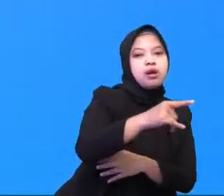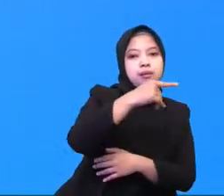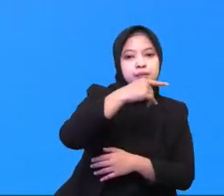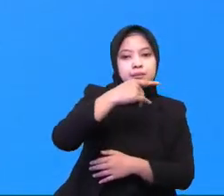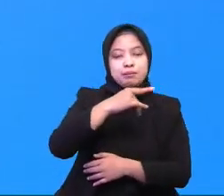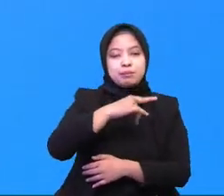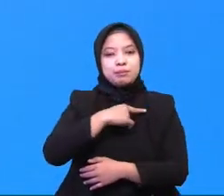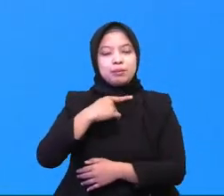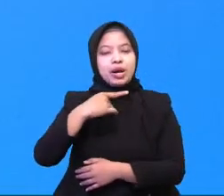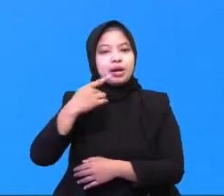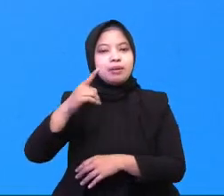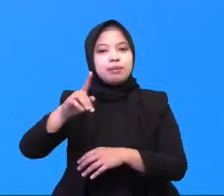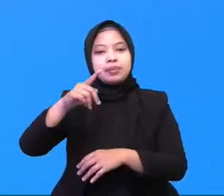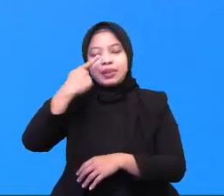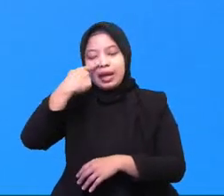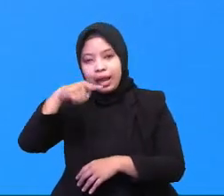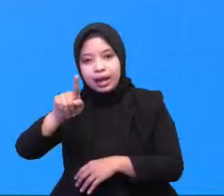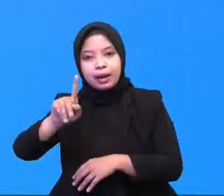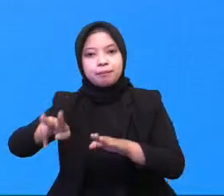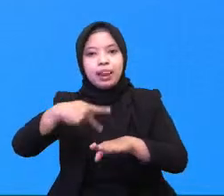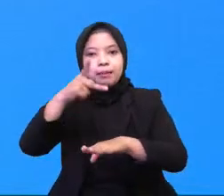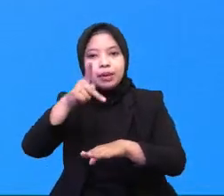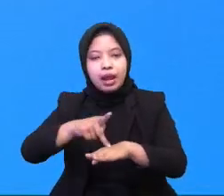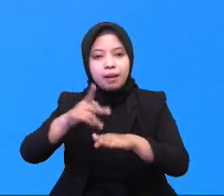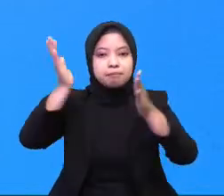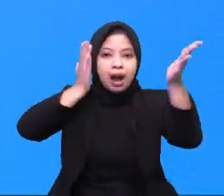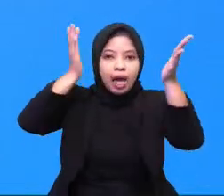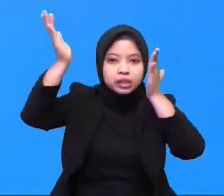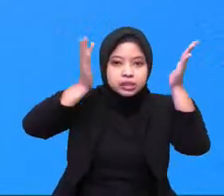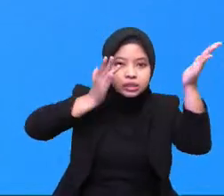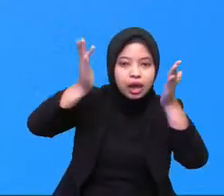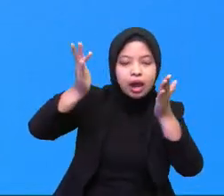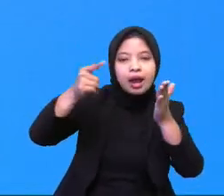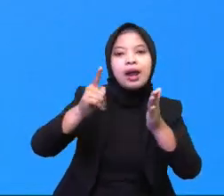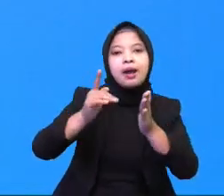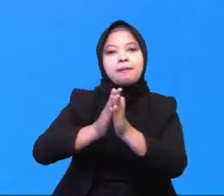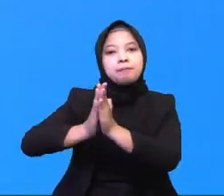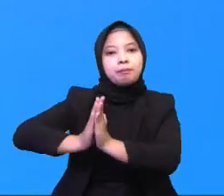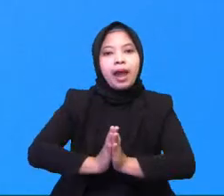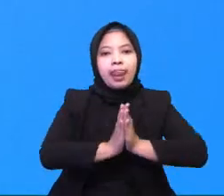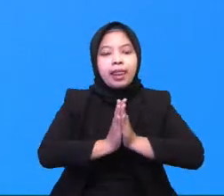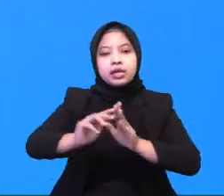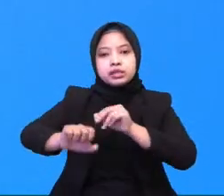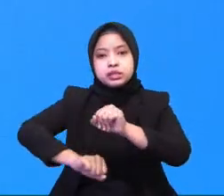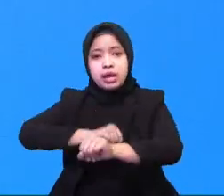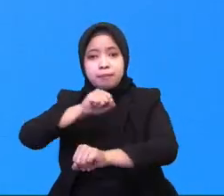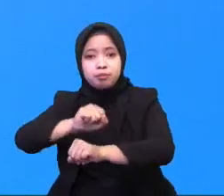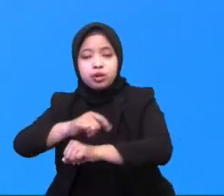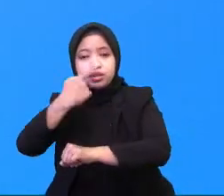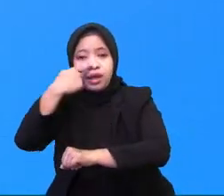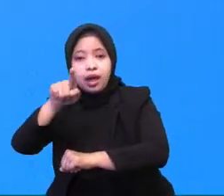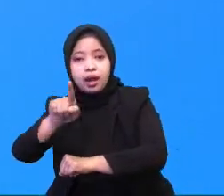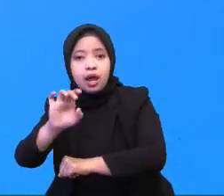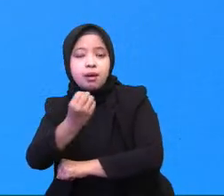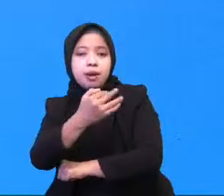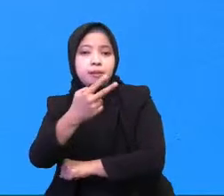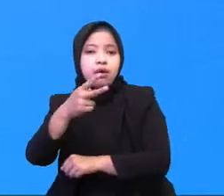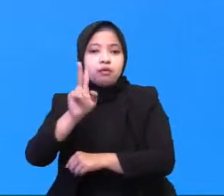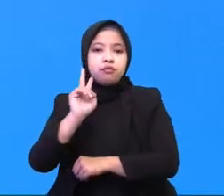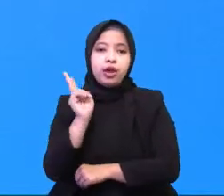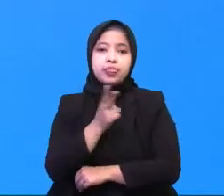Philippines, Cambodia, Laos, Malaysia, Myanmar, Singapore, Thailand, and